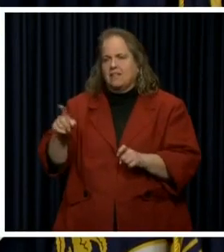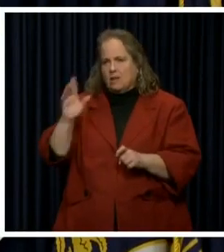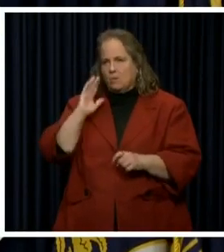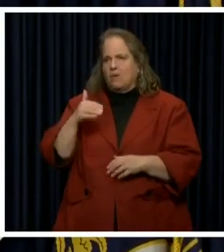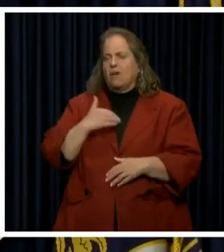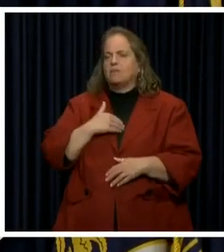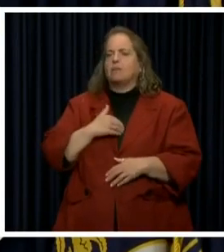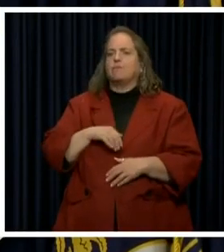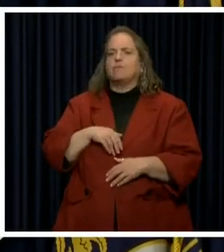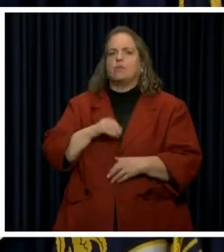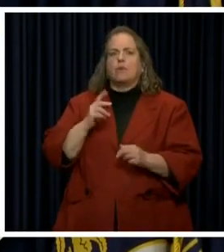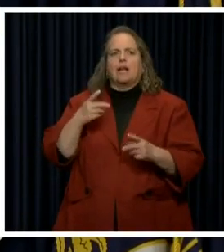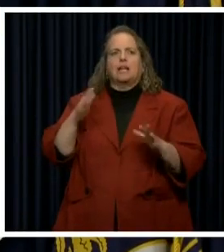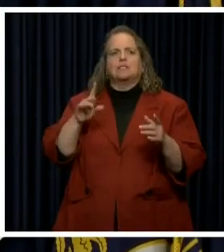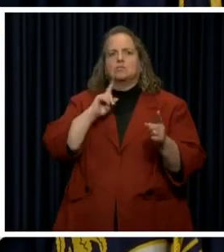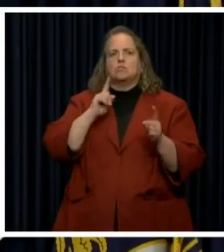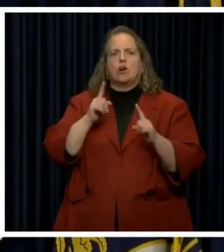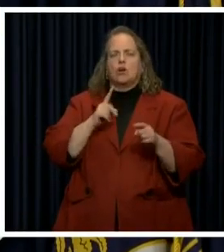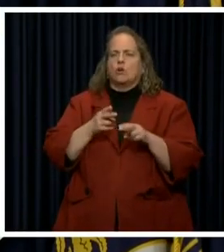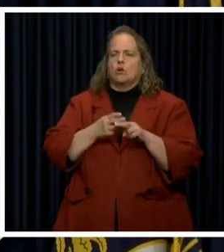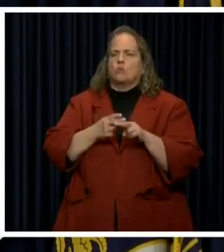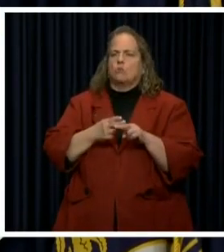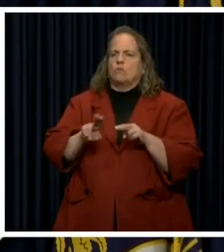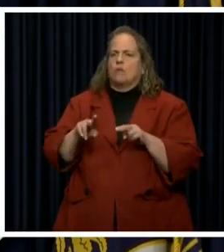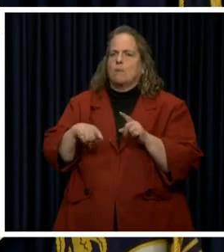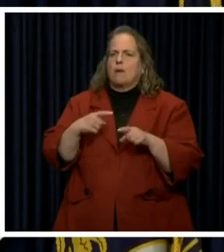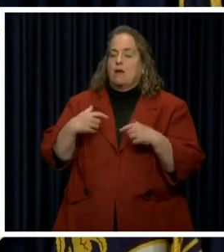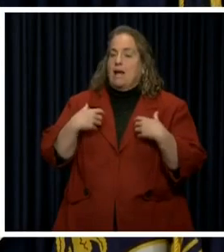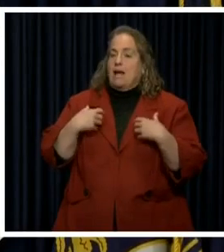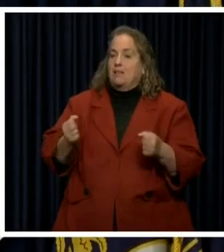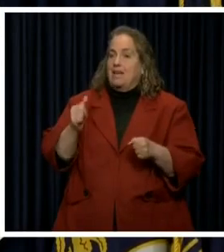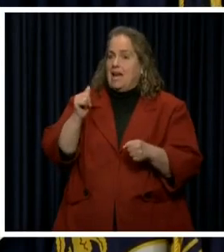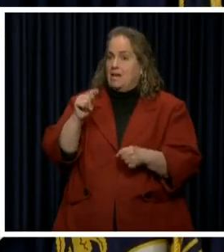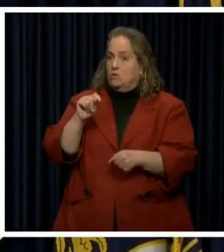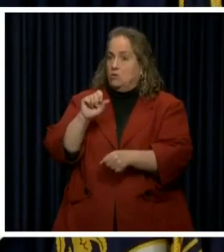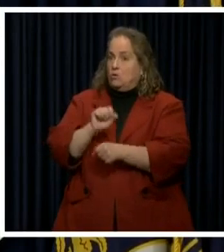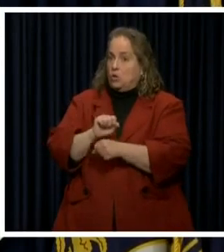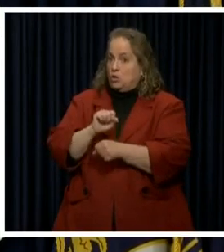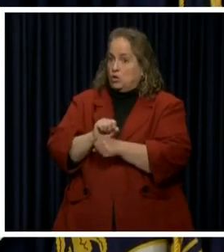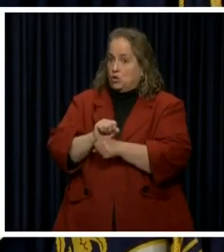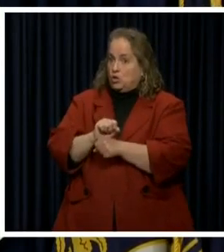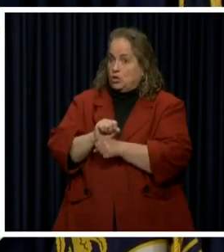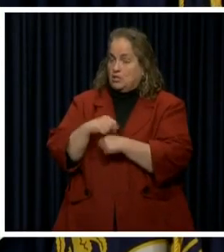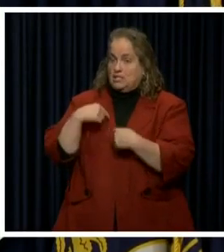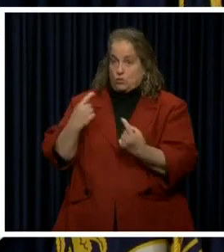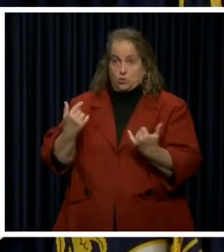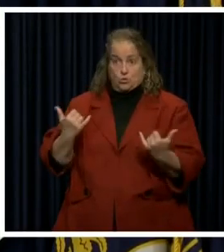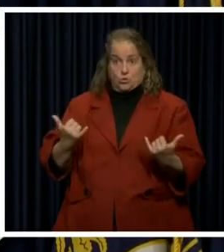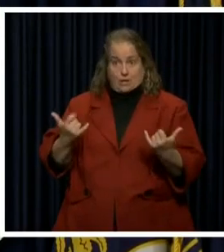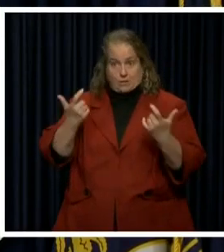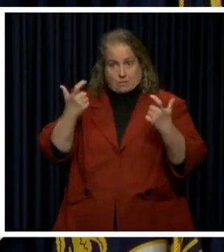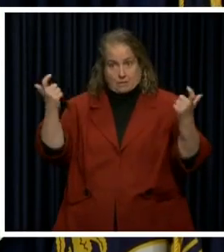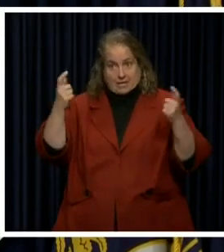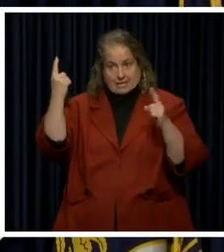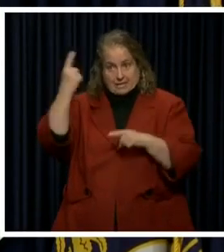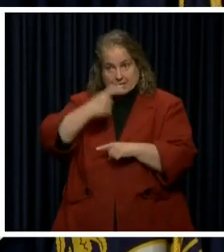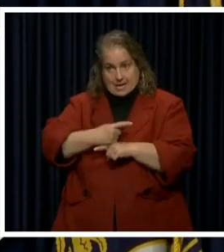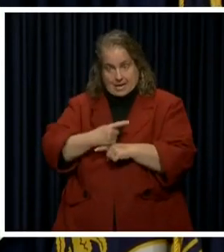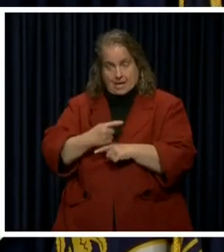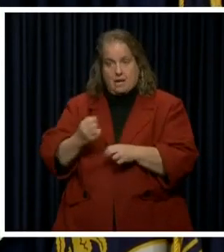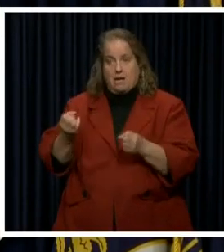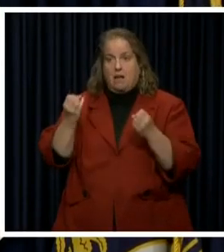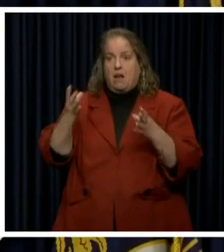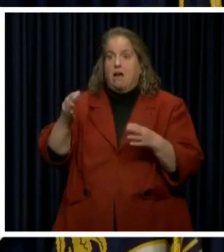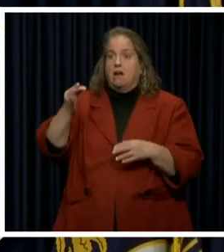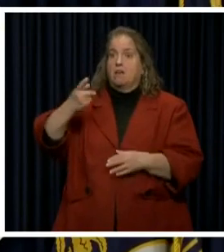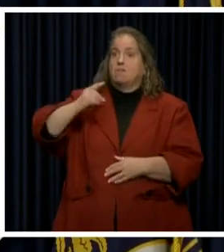have. Let's talk just real quickly about Healthy at Work, since today was a big day. A lot